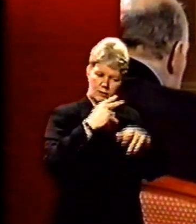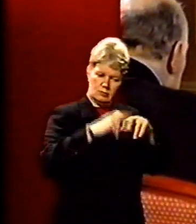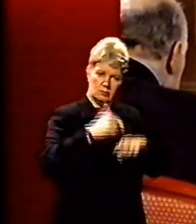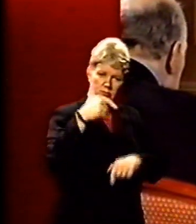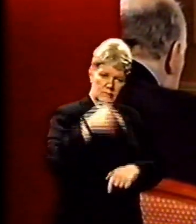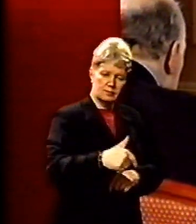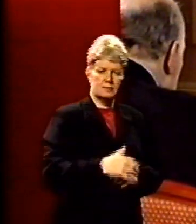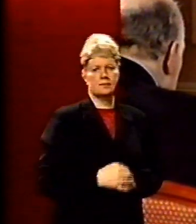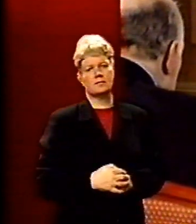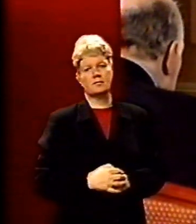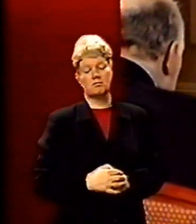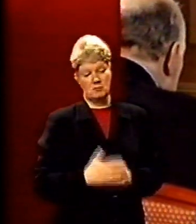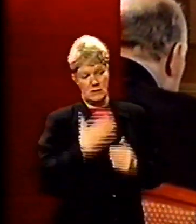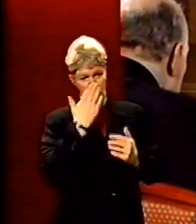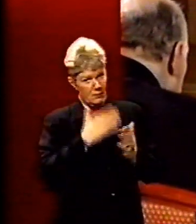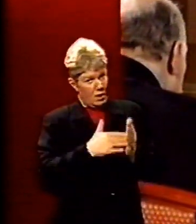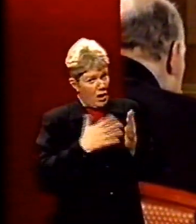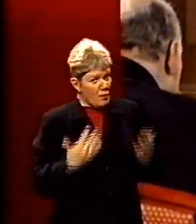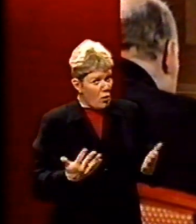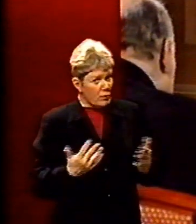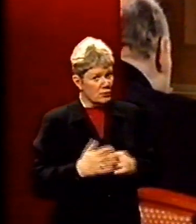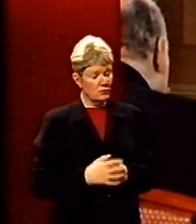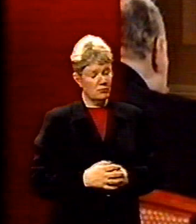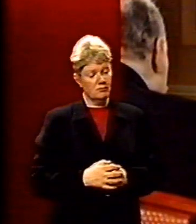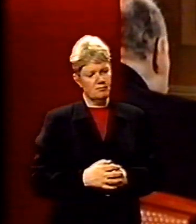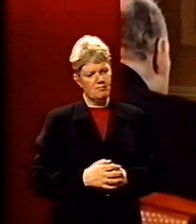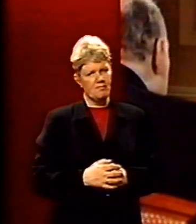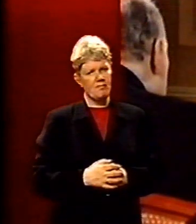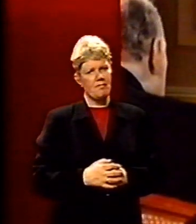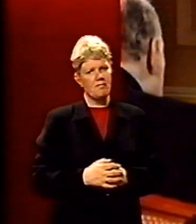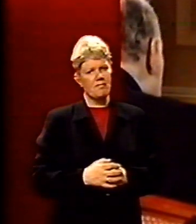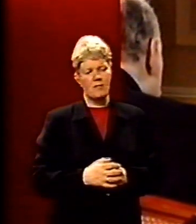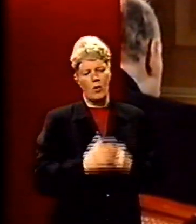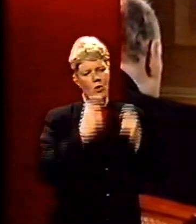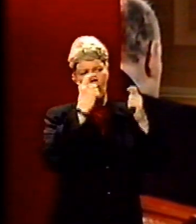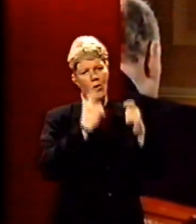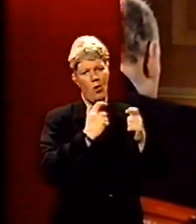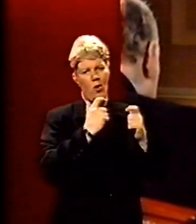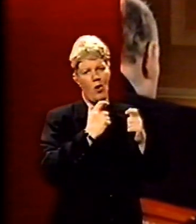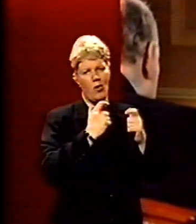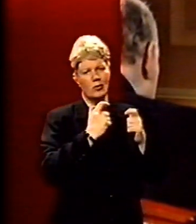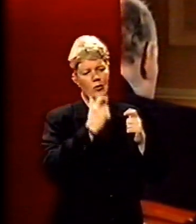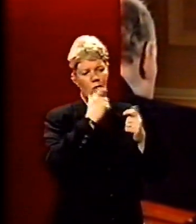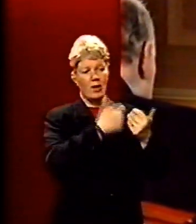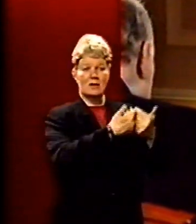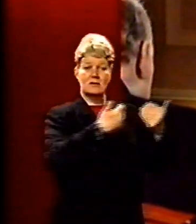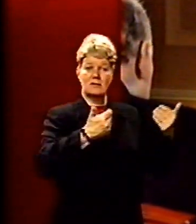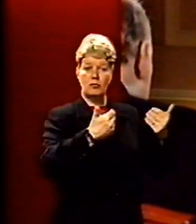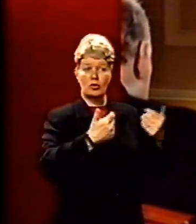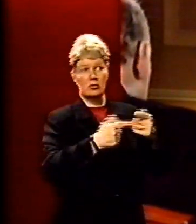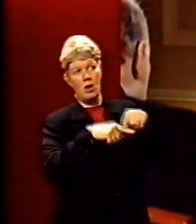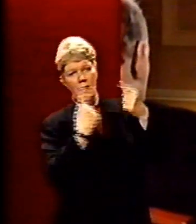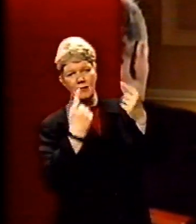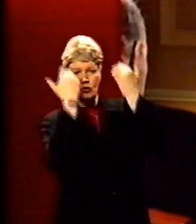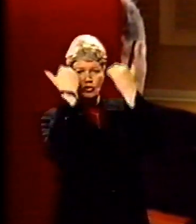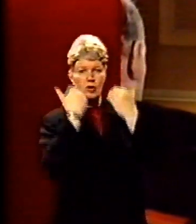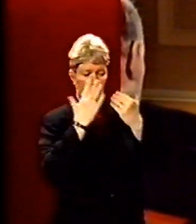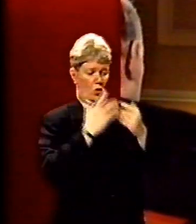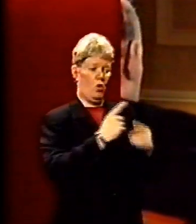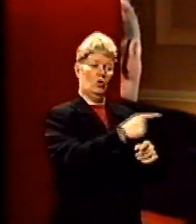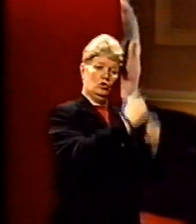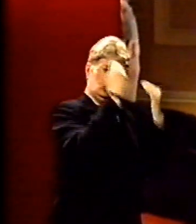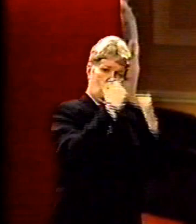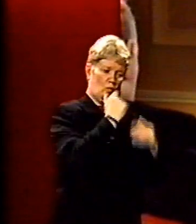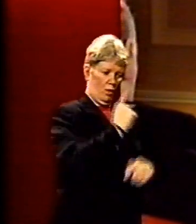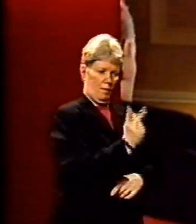As it stands now, I believe that the court is not going to give us a separate judge, which is fine. Judge Guzman has